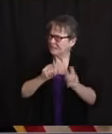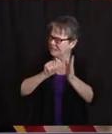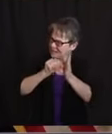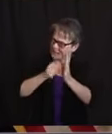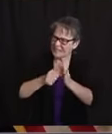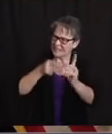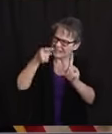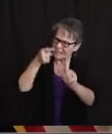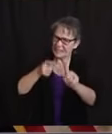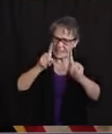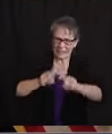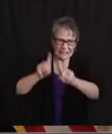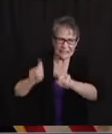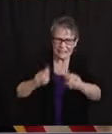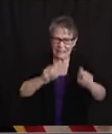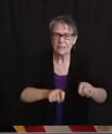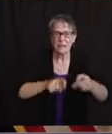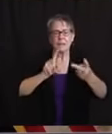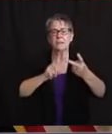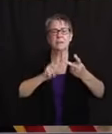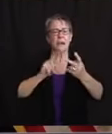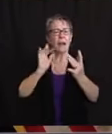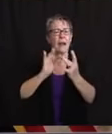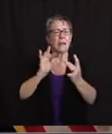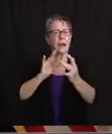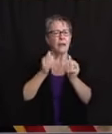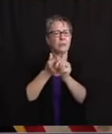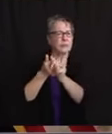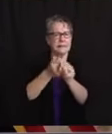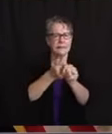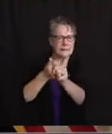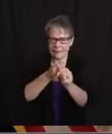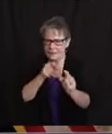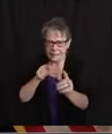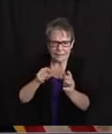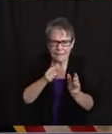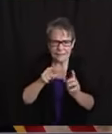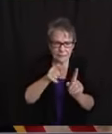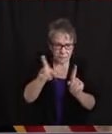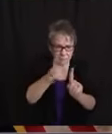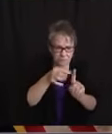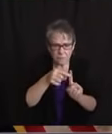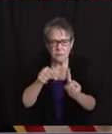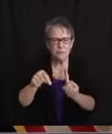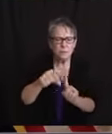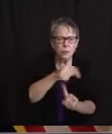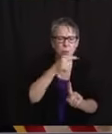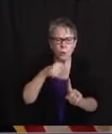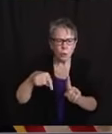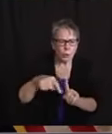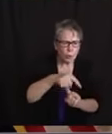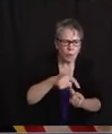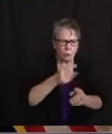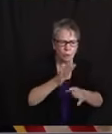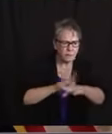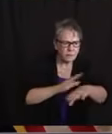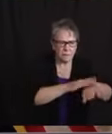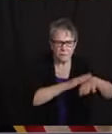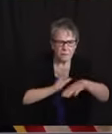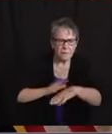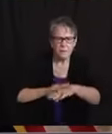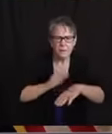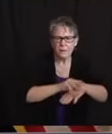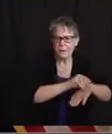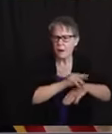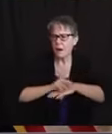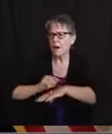when there's a flare-up, we can quickly, be through testing, tracing, and isolation, contain that as best we can. So that's